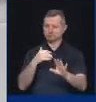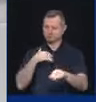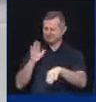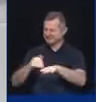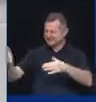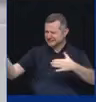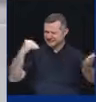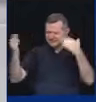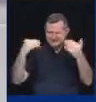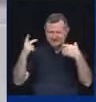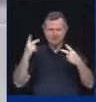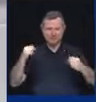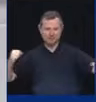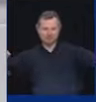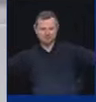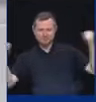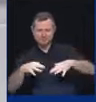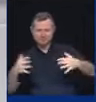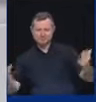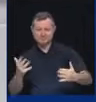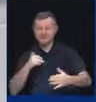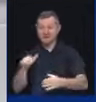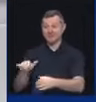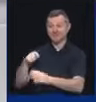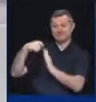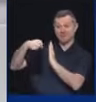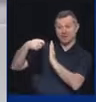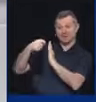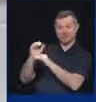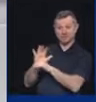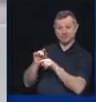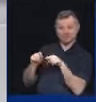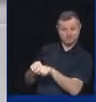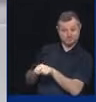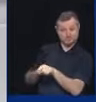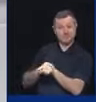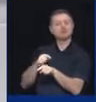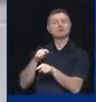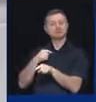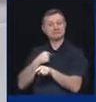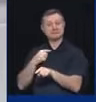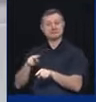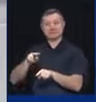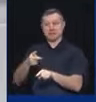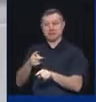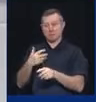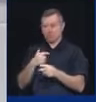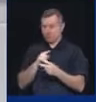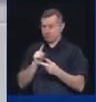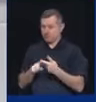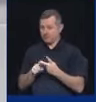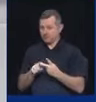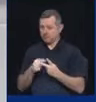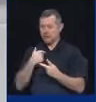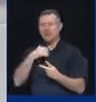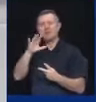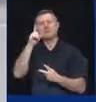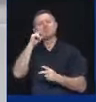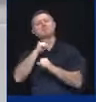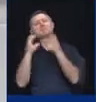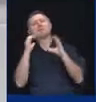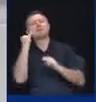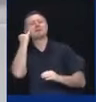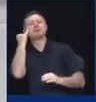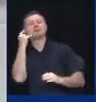movies. It would be a one-off. The second thing I was sure of is that if there were to be another